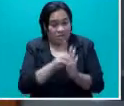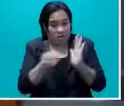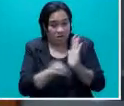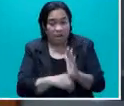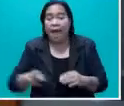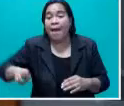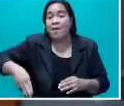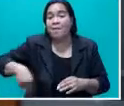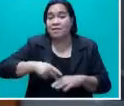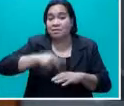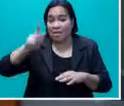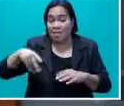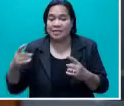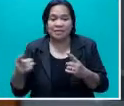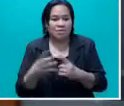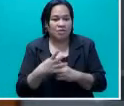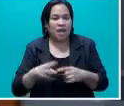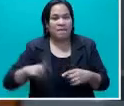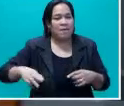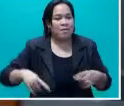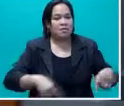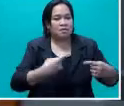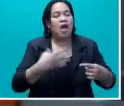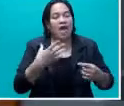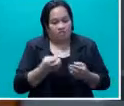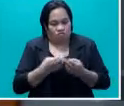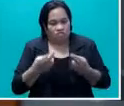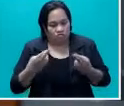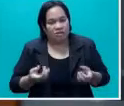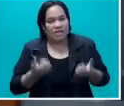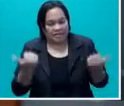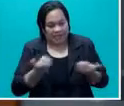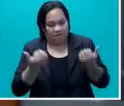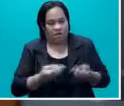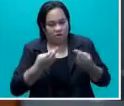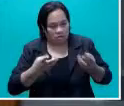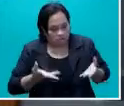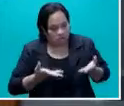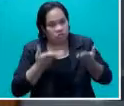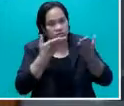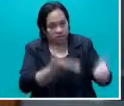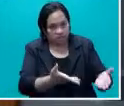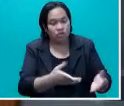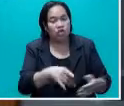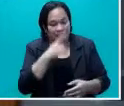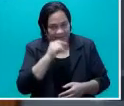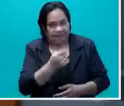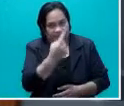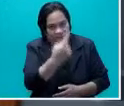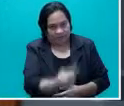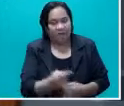parliament, especially members of the opposition, are resourced adequately to be able to effectively carry out